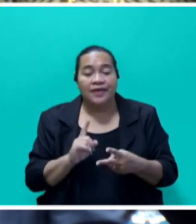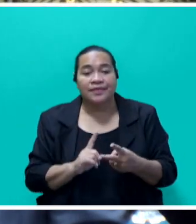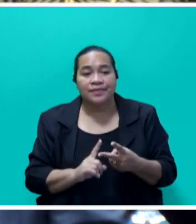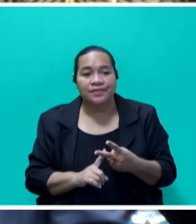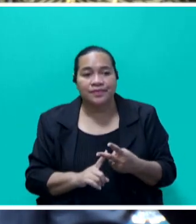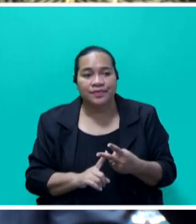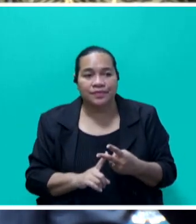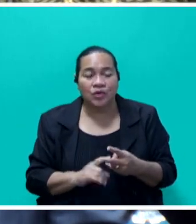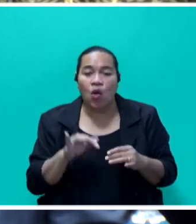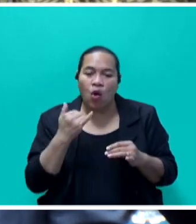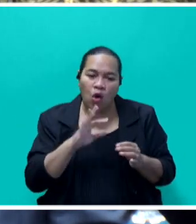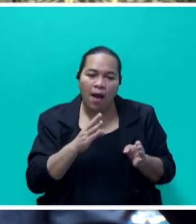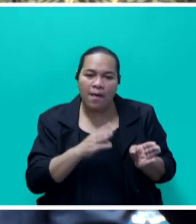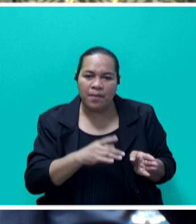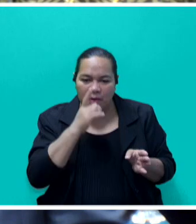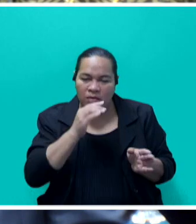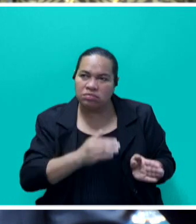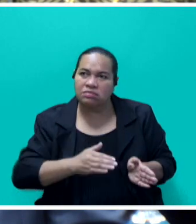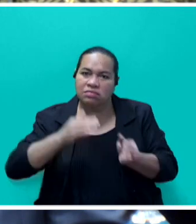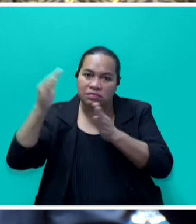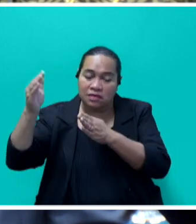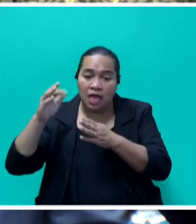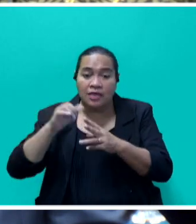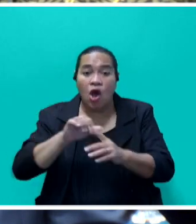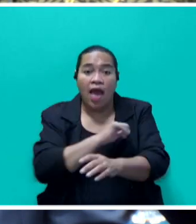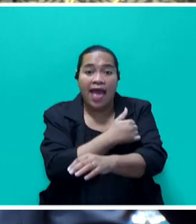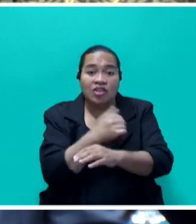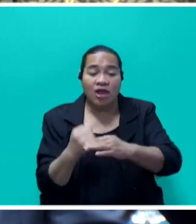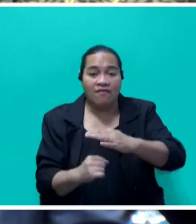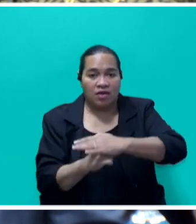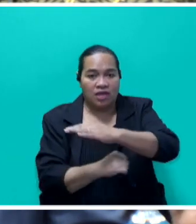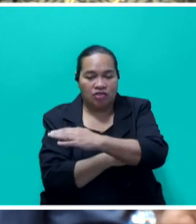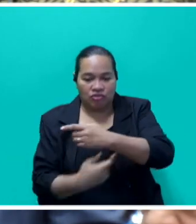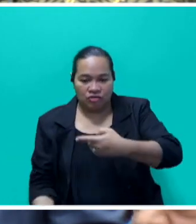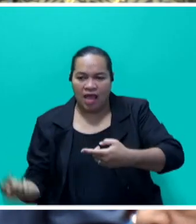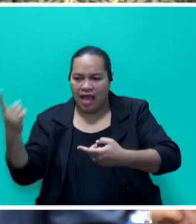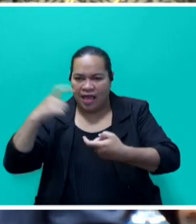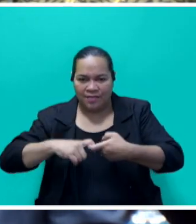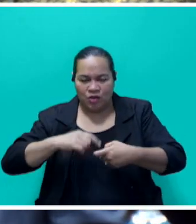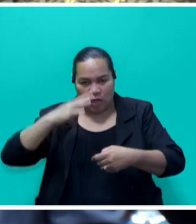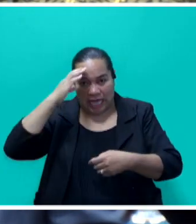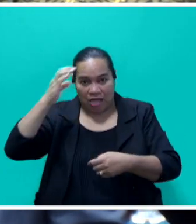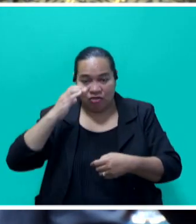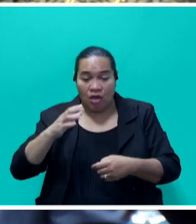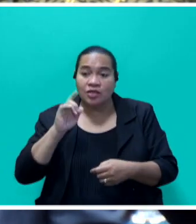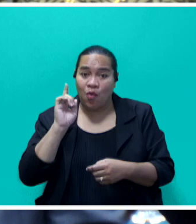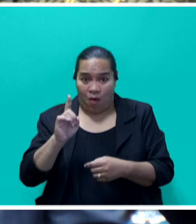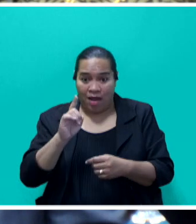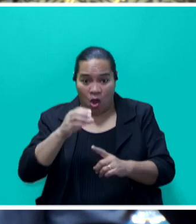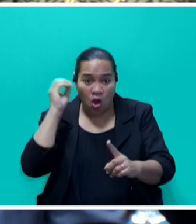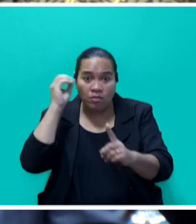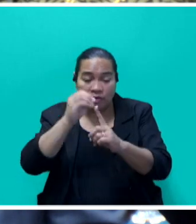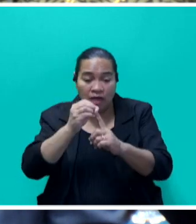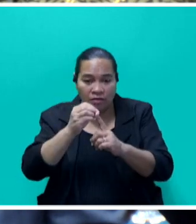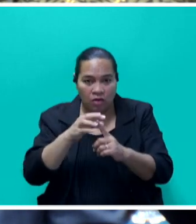is very lately the Asia Foundation is coming into the country, and one of their main objectives